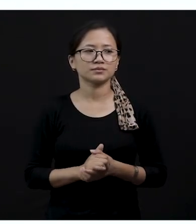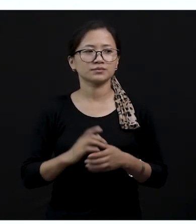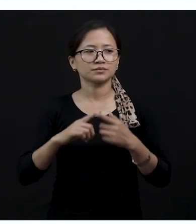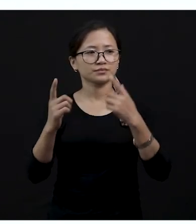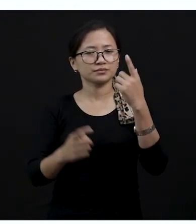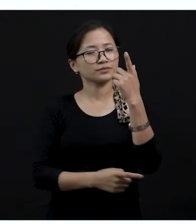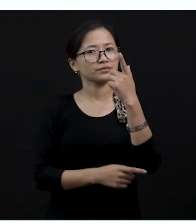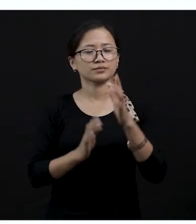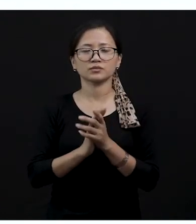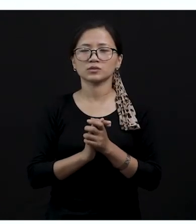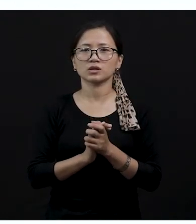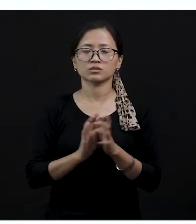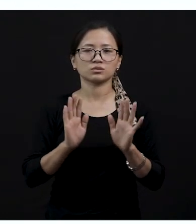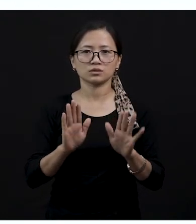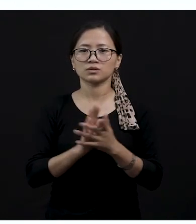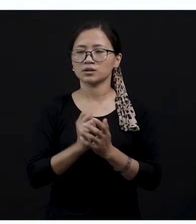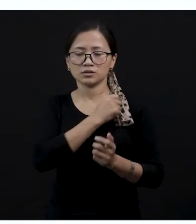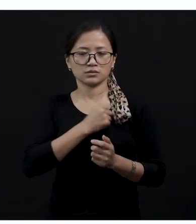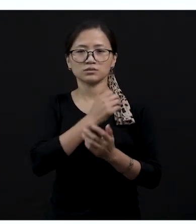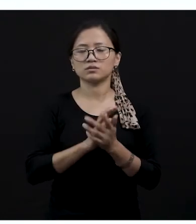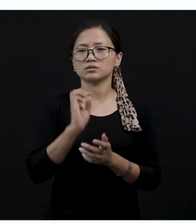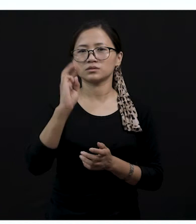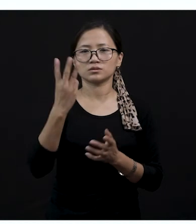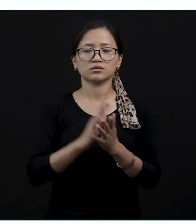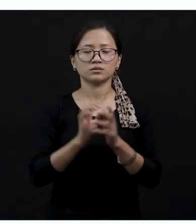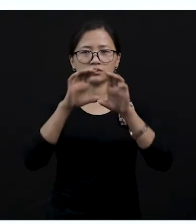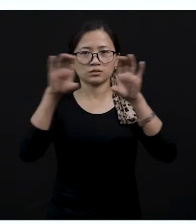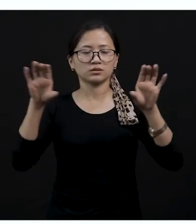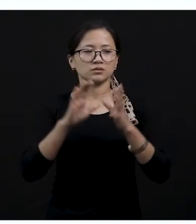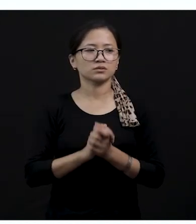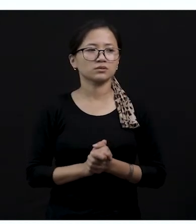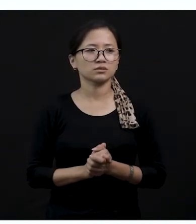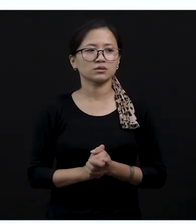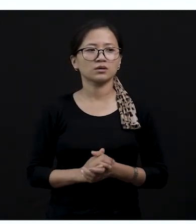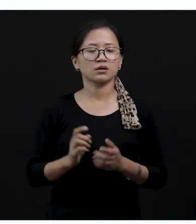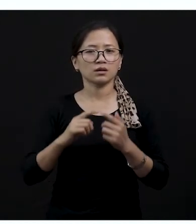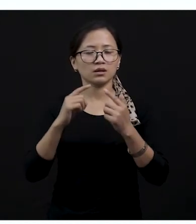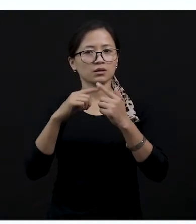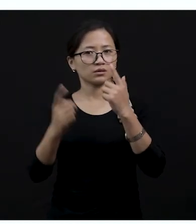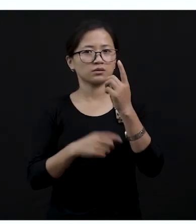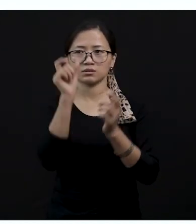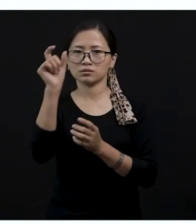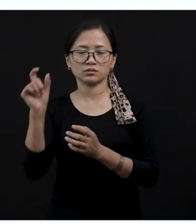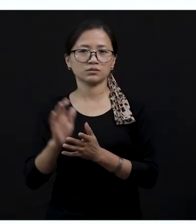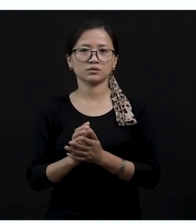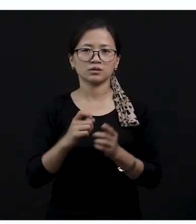third stanza, we have the last word. We'll only see the last word,